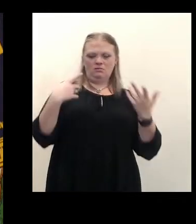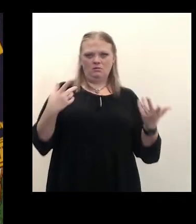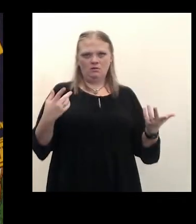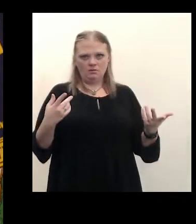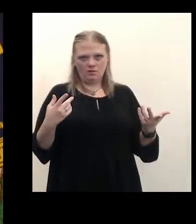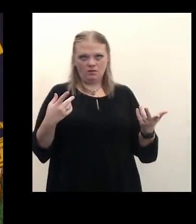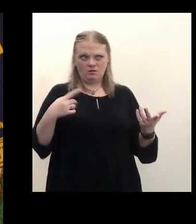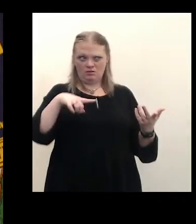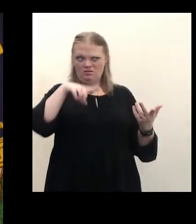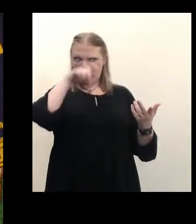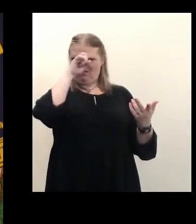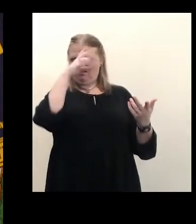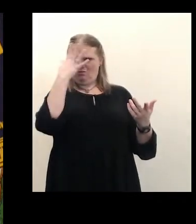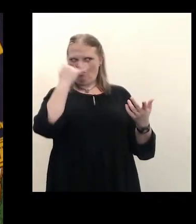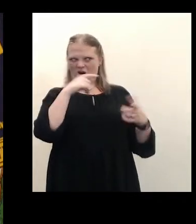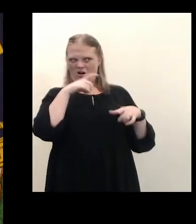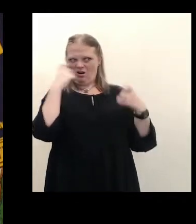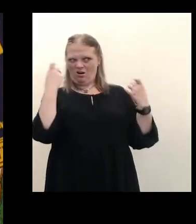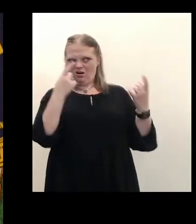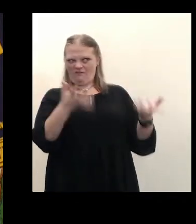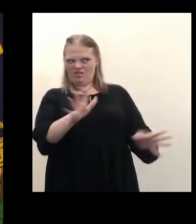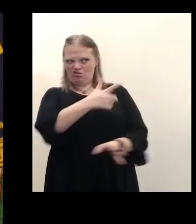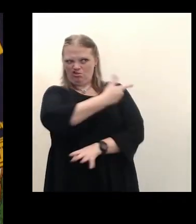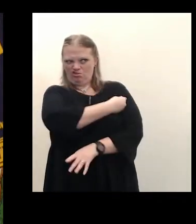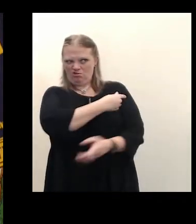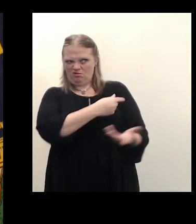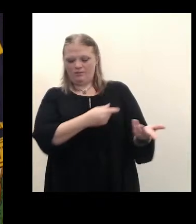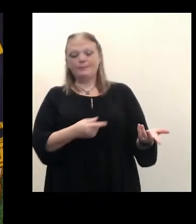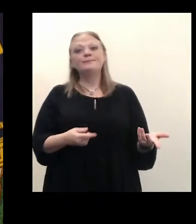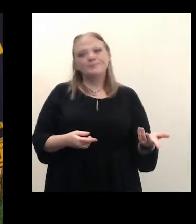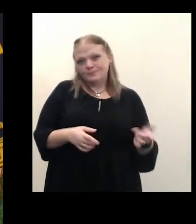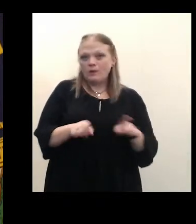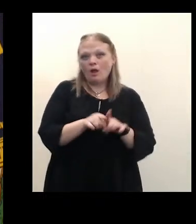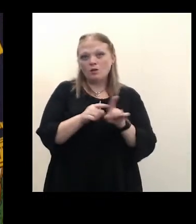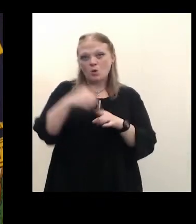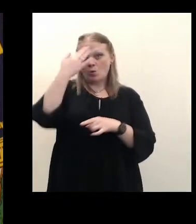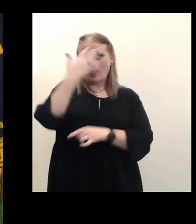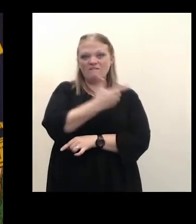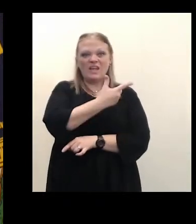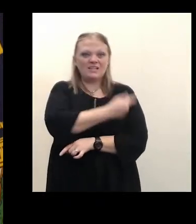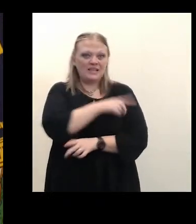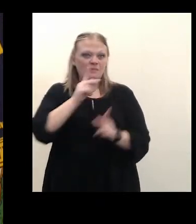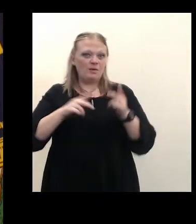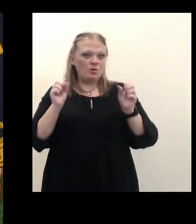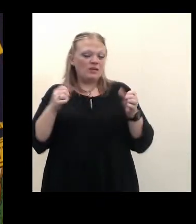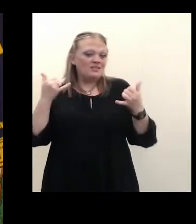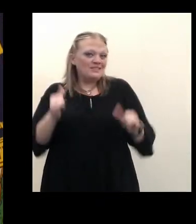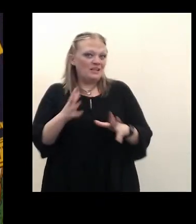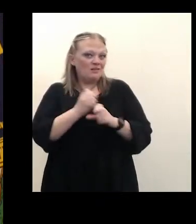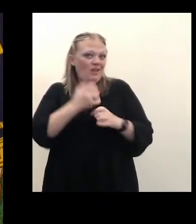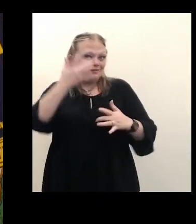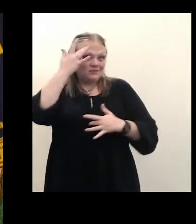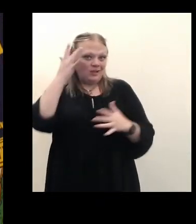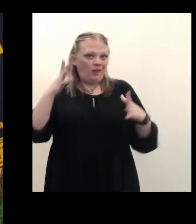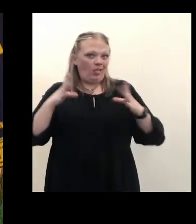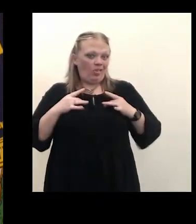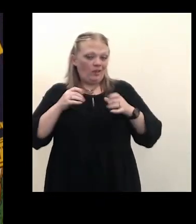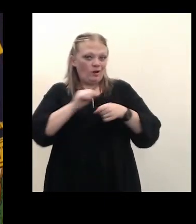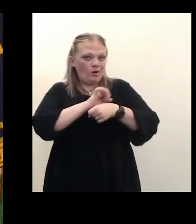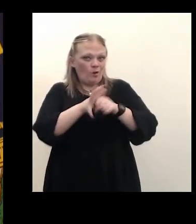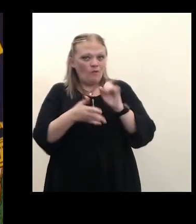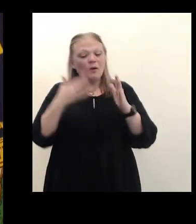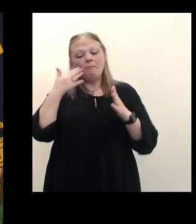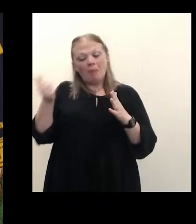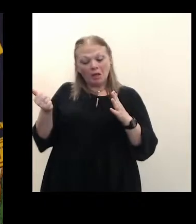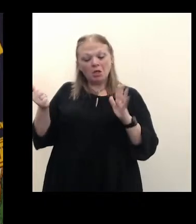Like, why are you wearing a mask? We know you're vaccinated. Well, we also know that vaccinated people can get sick and catch COVID. They'll be in a much better position